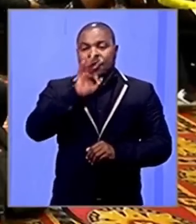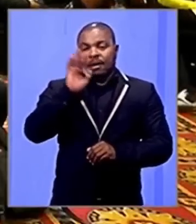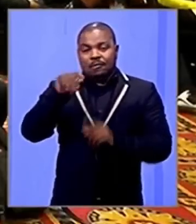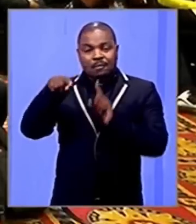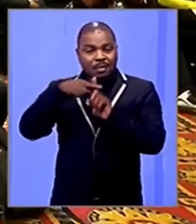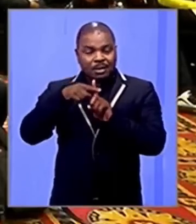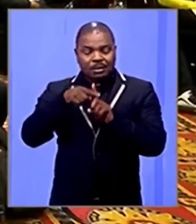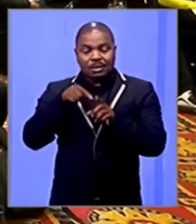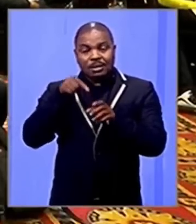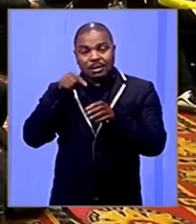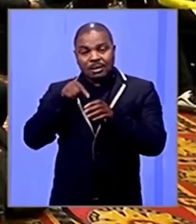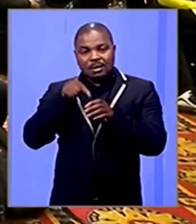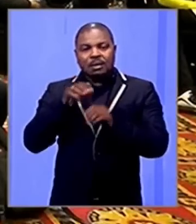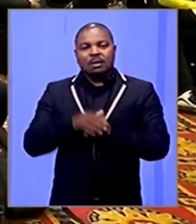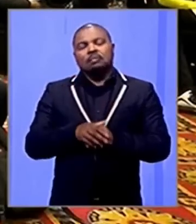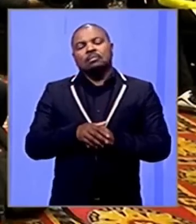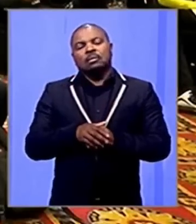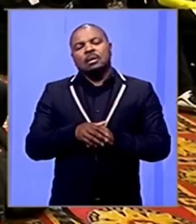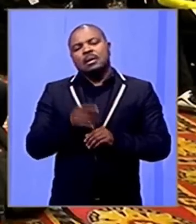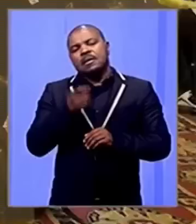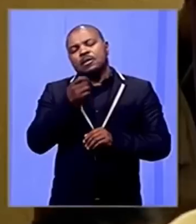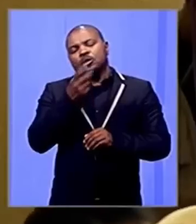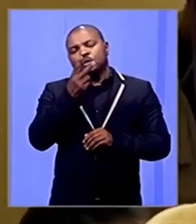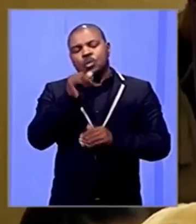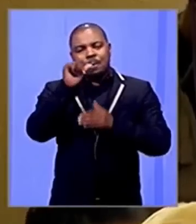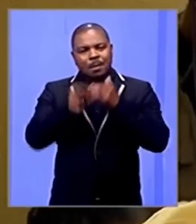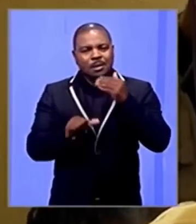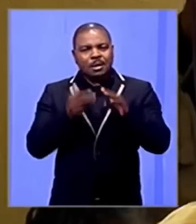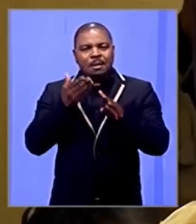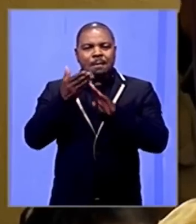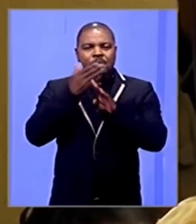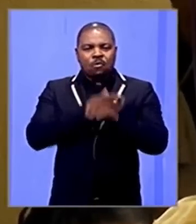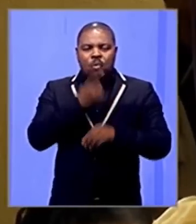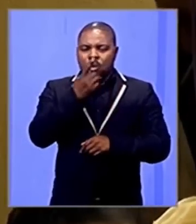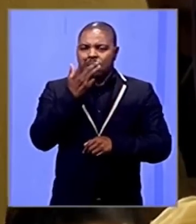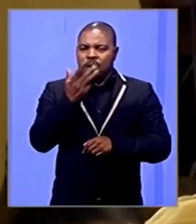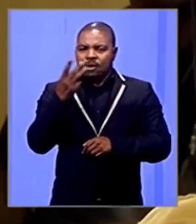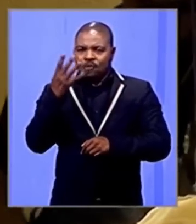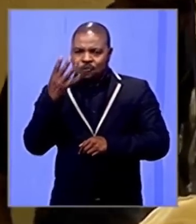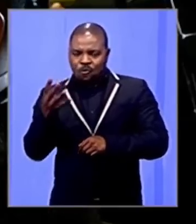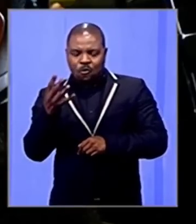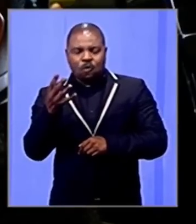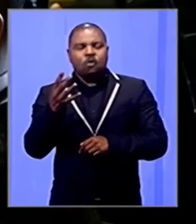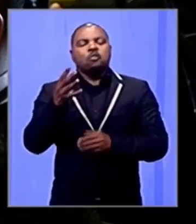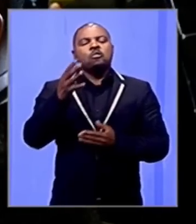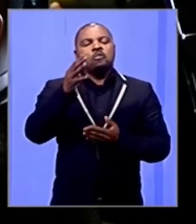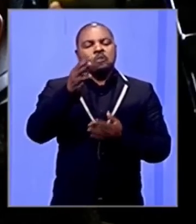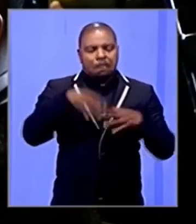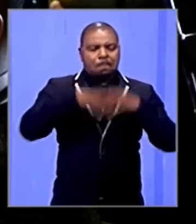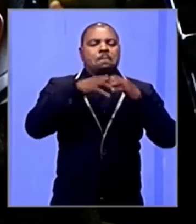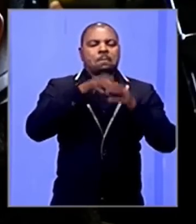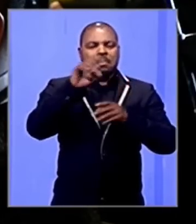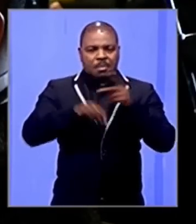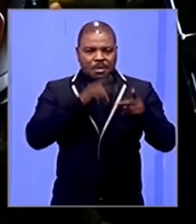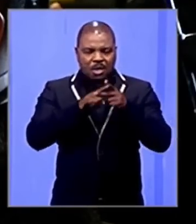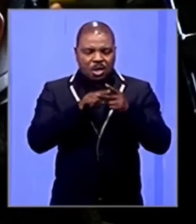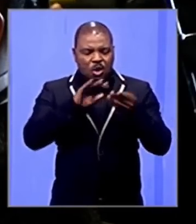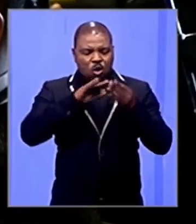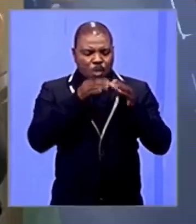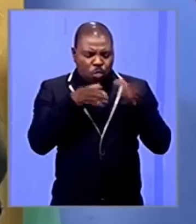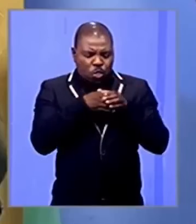e tlhamilweng dikgwedi di le kwa tlase ga di le pedi pele ga ditlhopho tsa 1994 go sireletsa ditlhopha tsa baagi ba ba seng bantsi